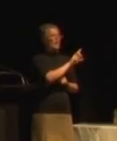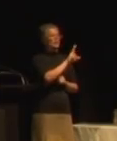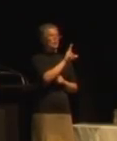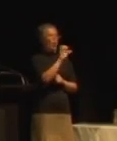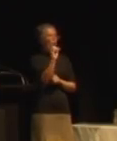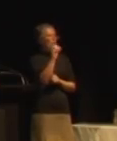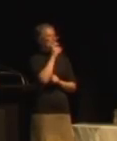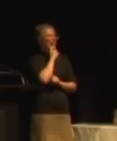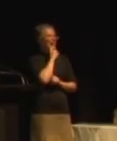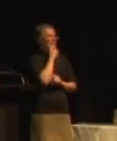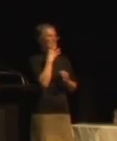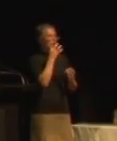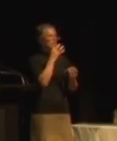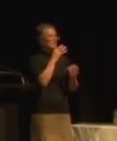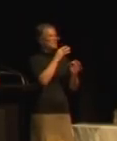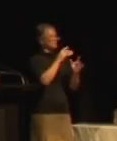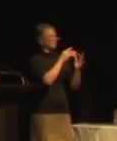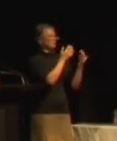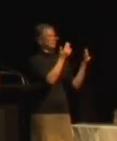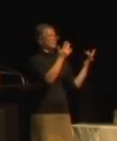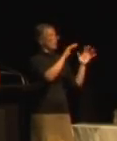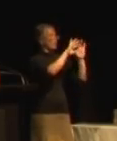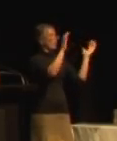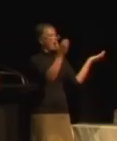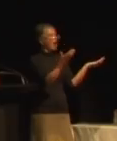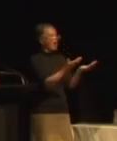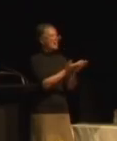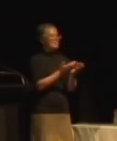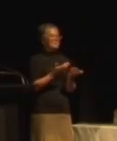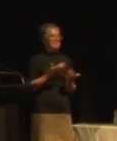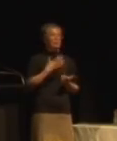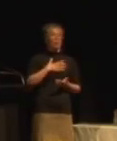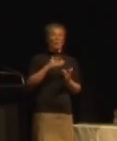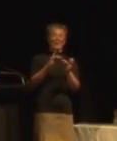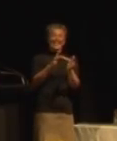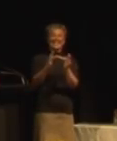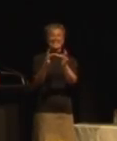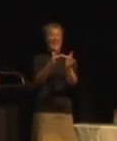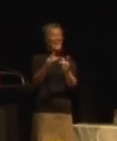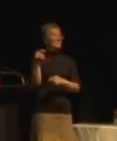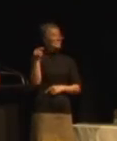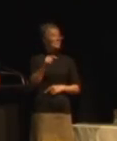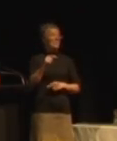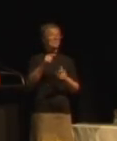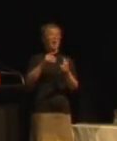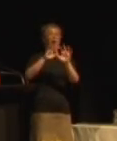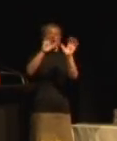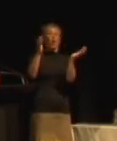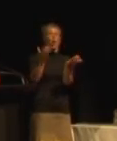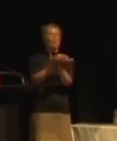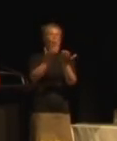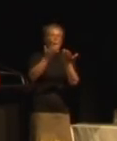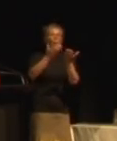volunteers worldwide. Our mission is to ensure that the internet is a global public resource, open and accessible to